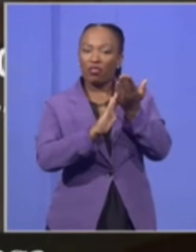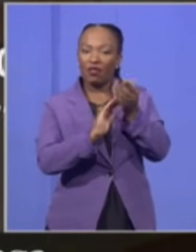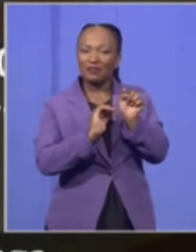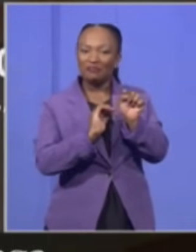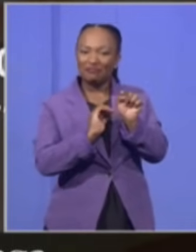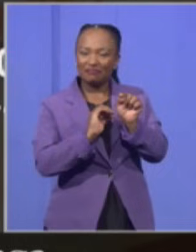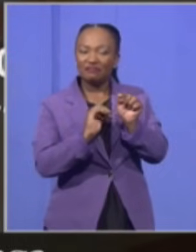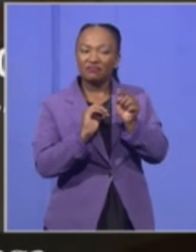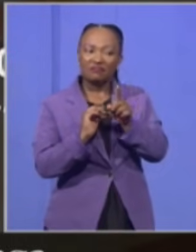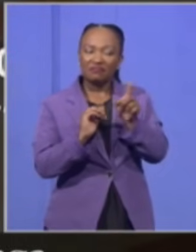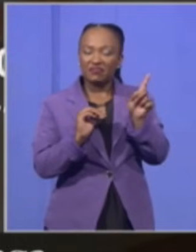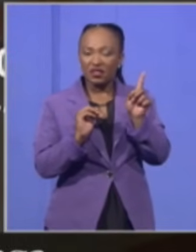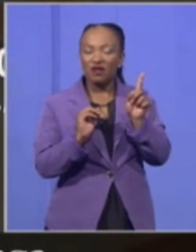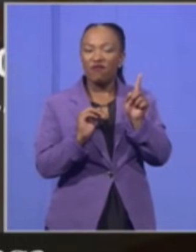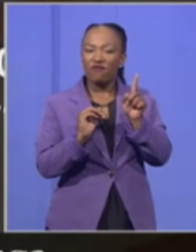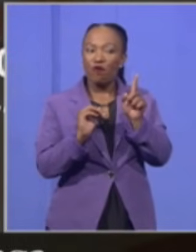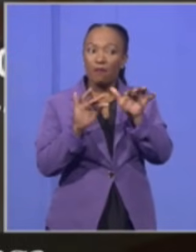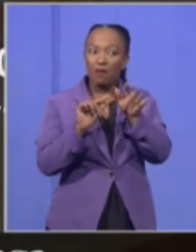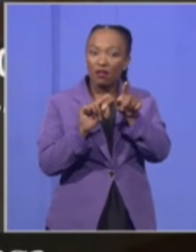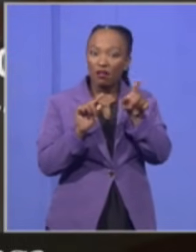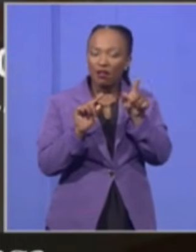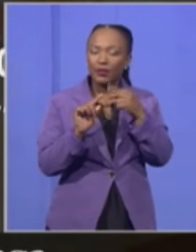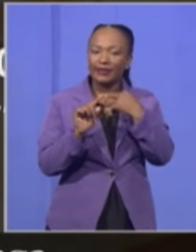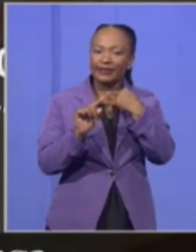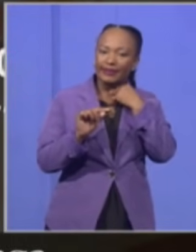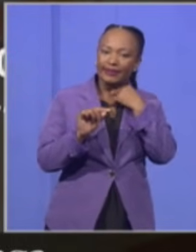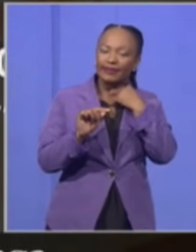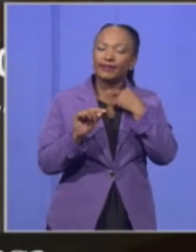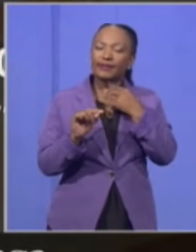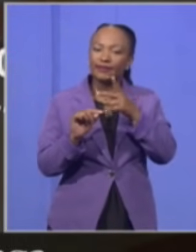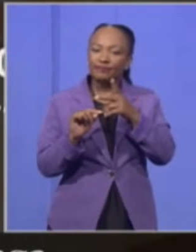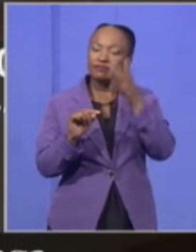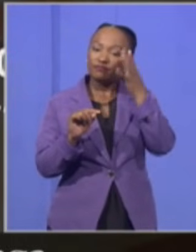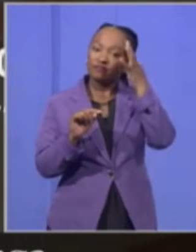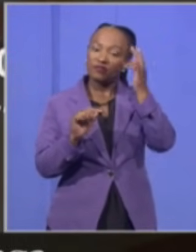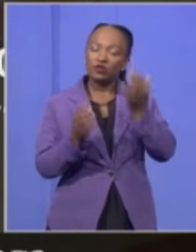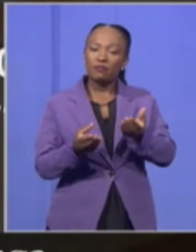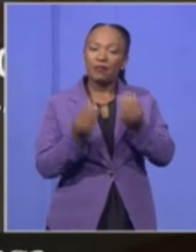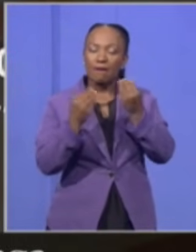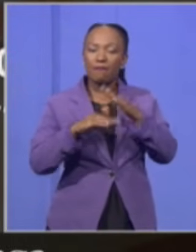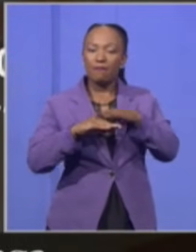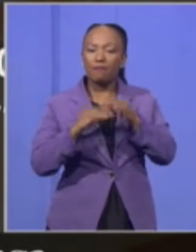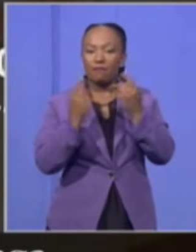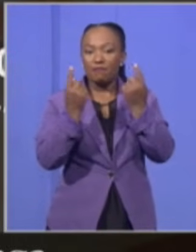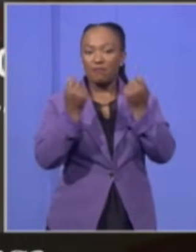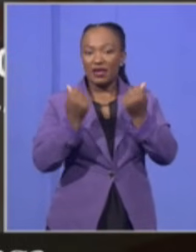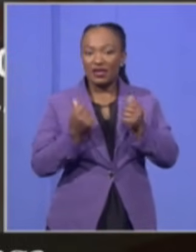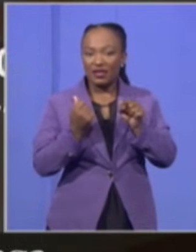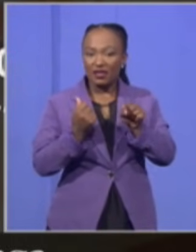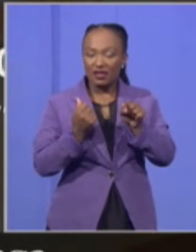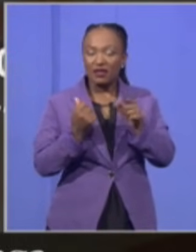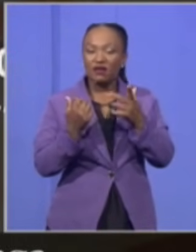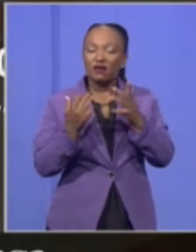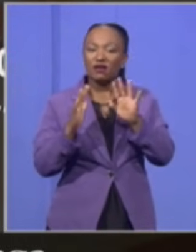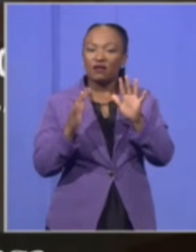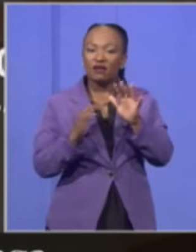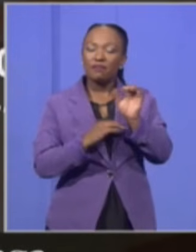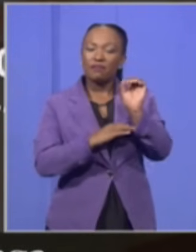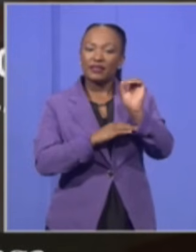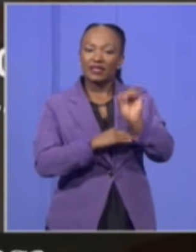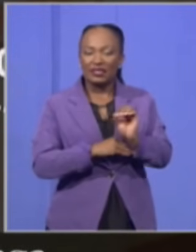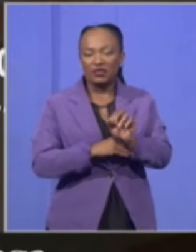e maatla go badudi le kgolo ya inflation. Gore mmušo o kgona go hwetša letseno le lengwe go latela go se amogelege ga koketšo ya motšhelo ka diperesente